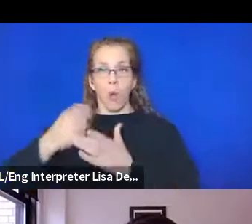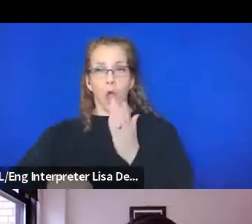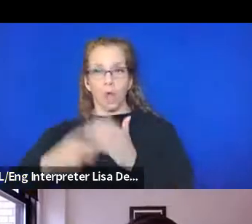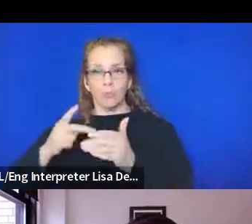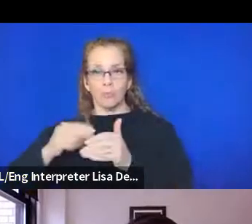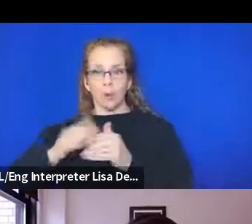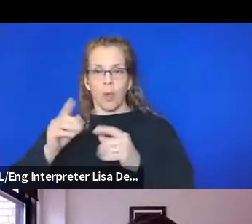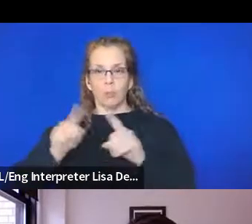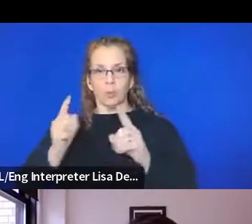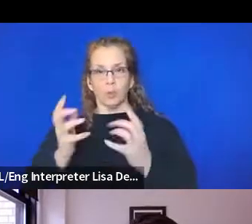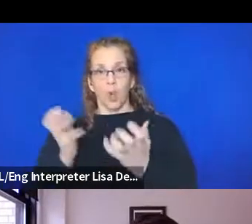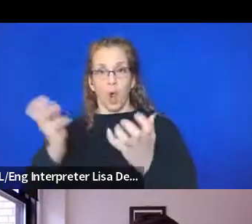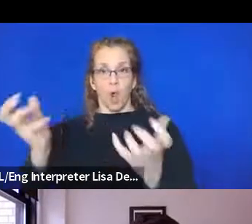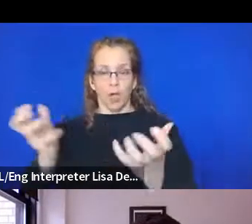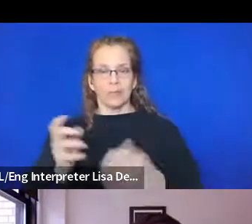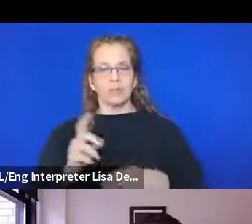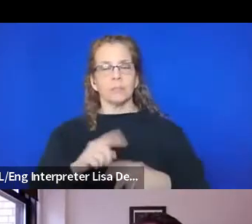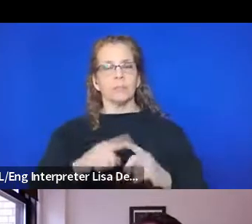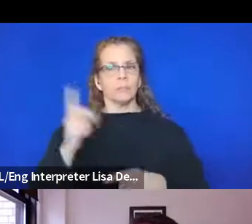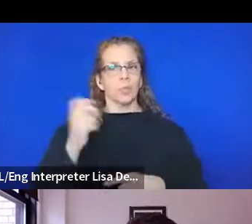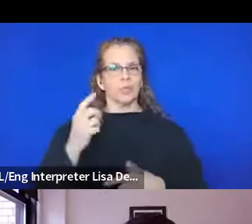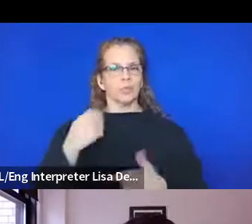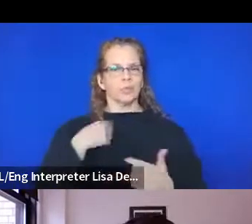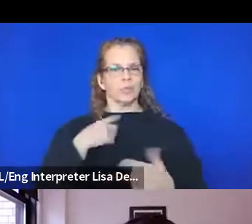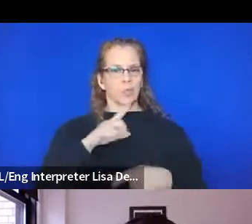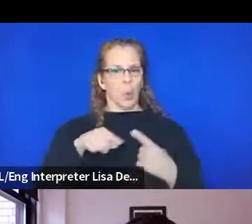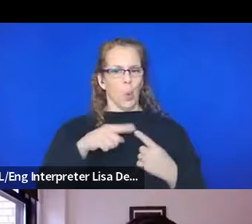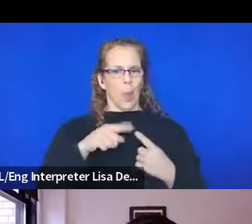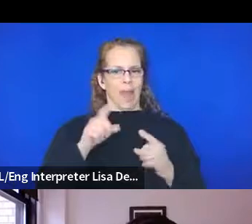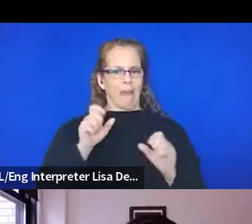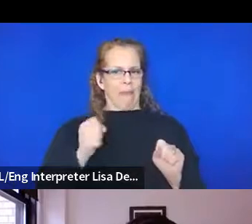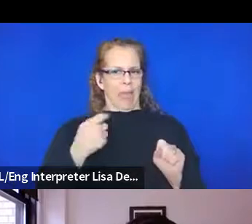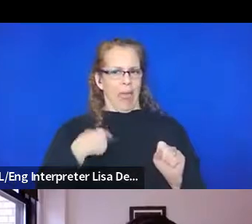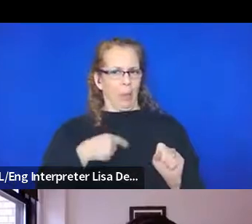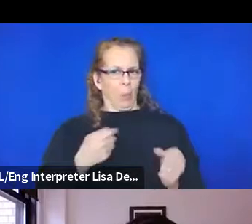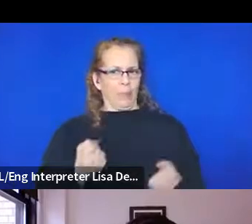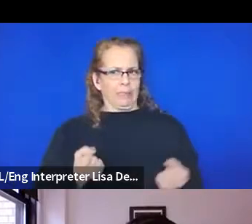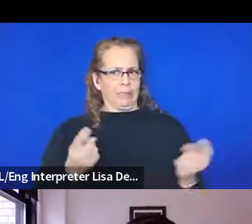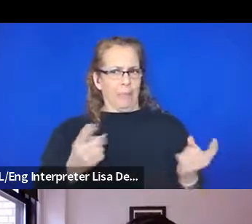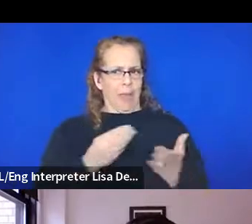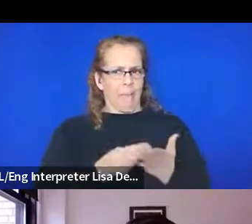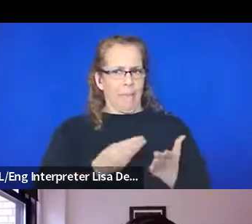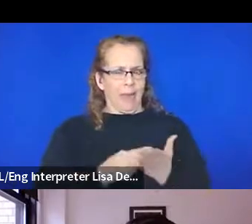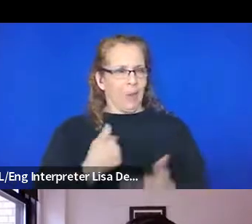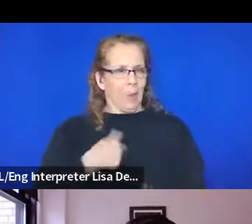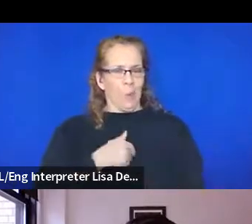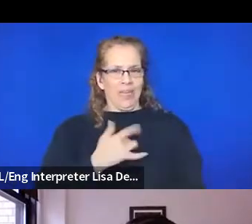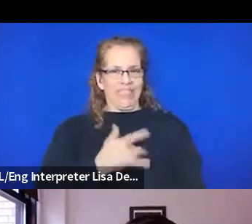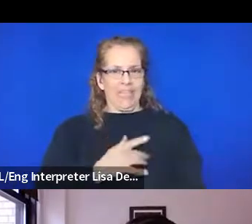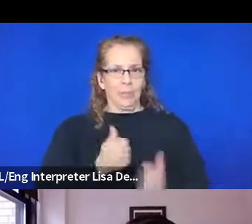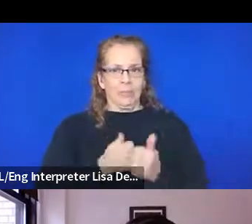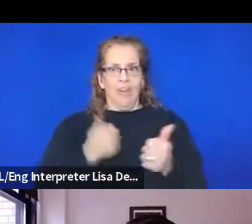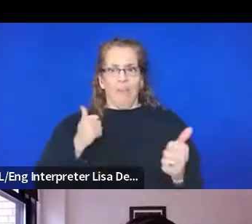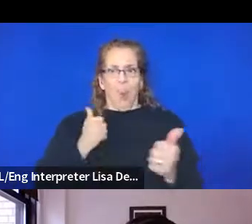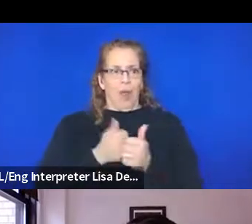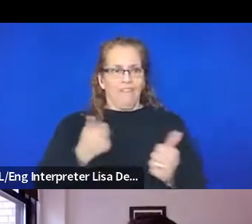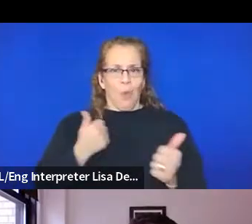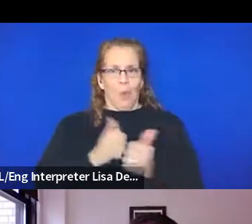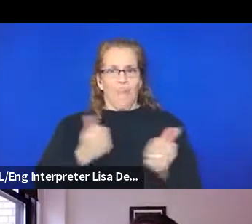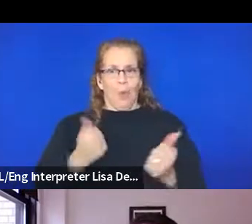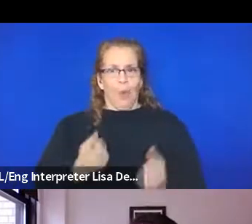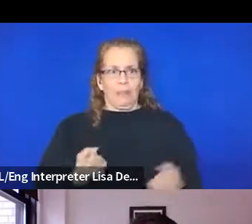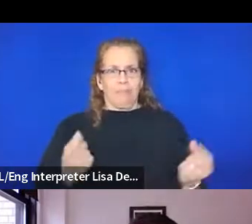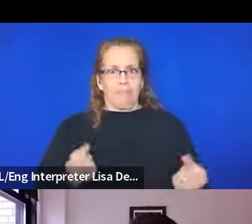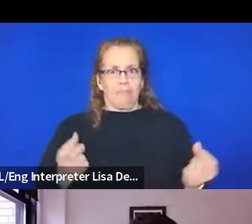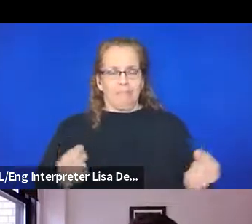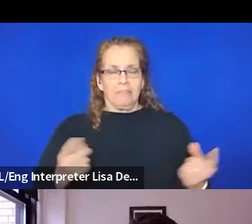can. And the question is always like, when is it okay to spend money on stuff? Like, we're so averse to like putting in like a large line item